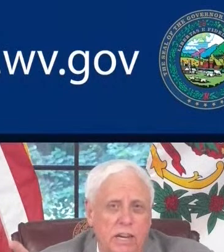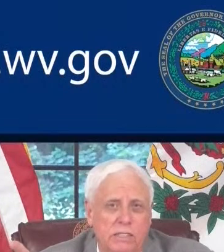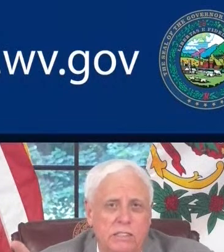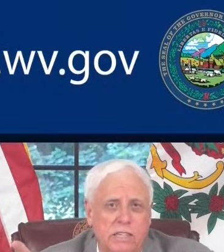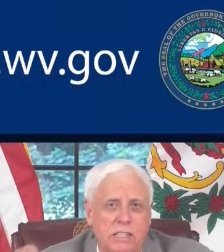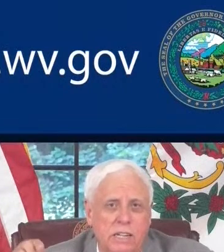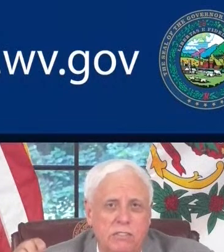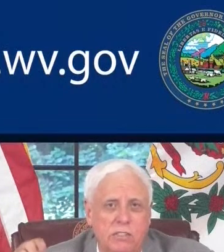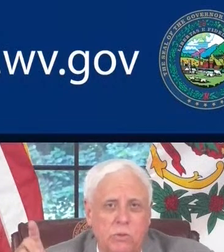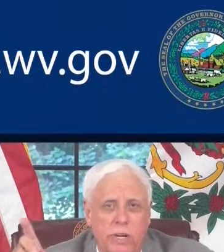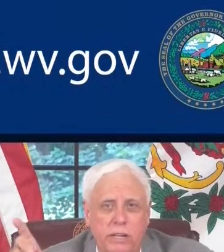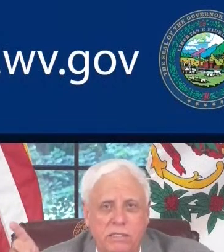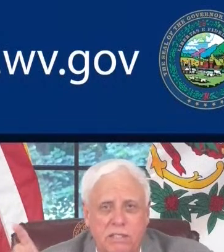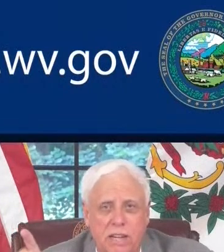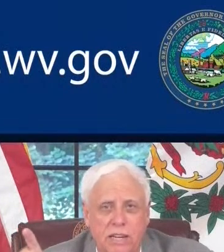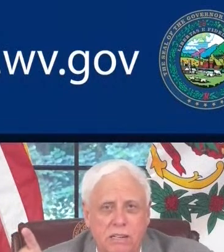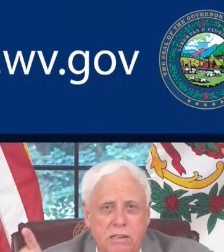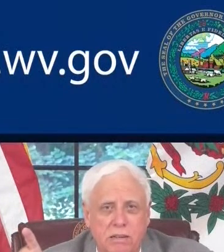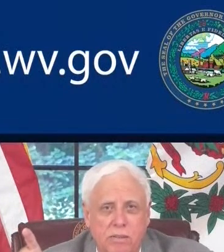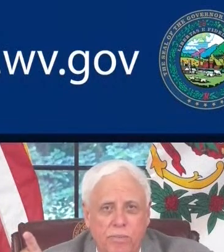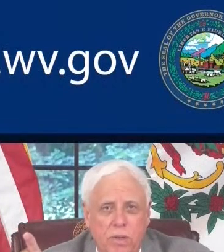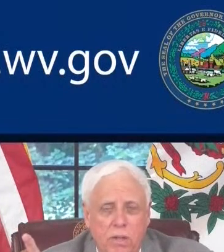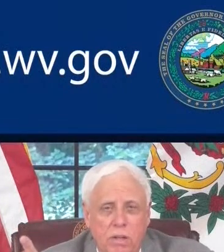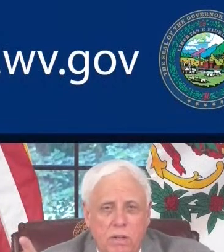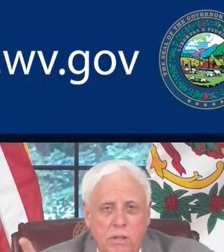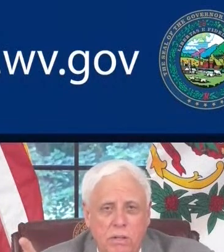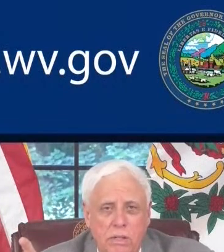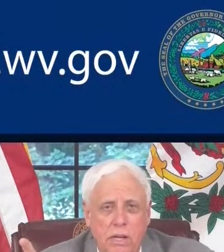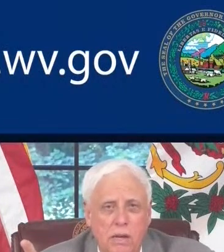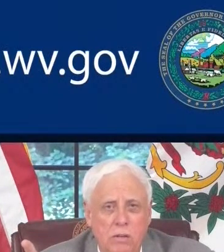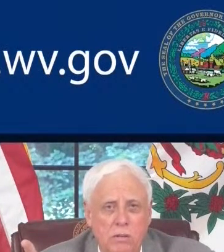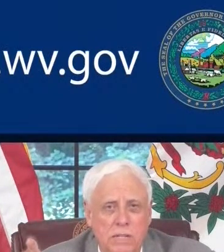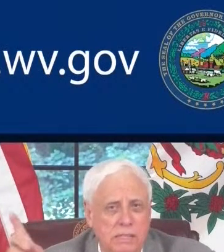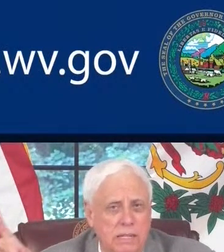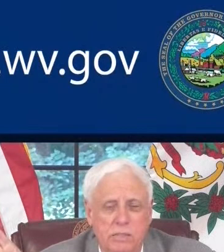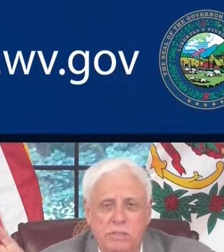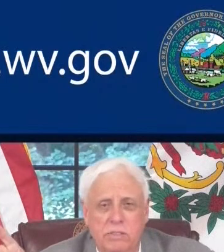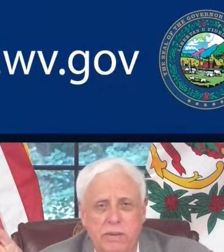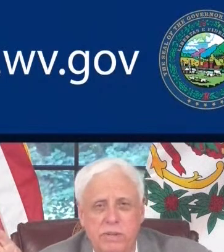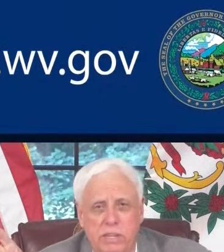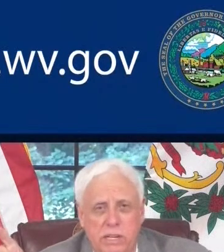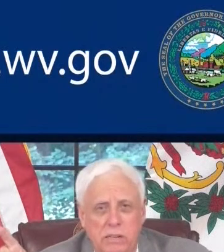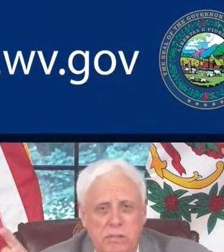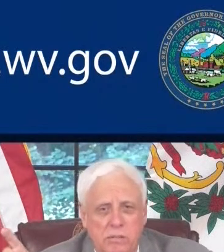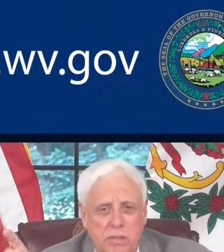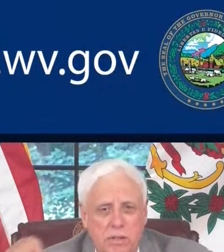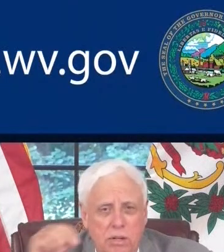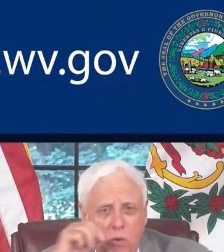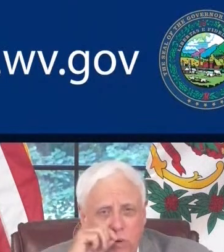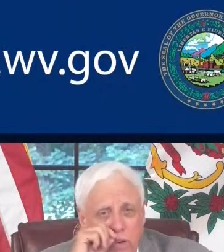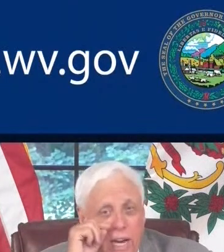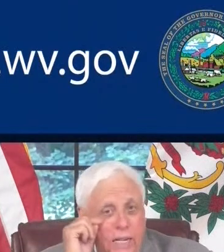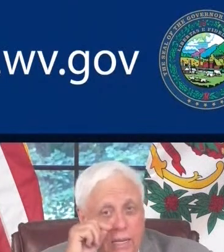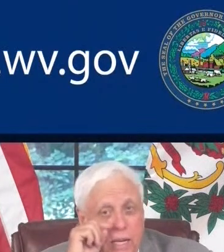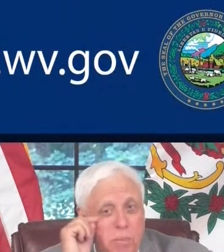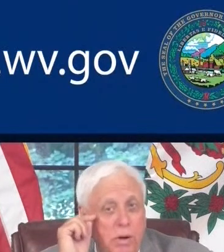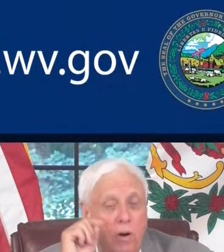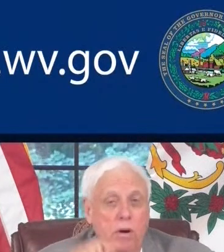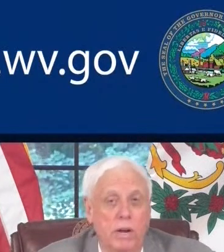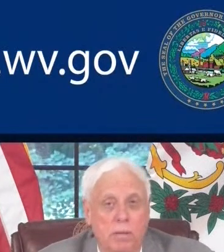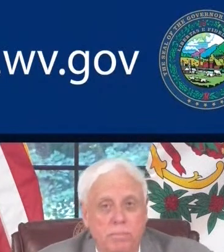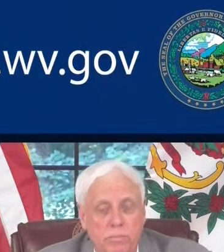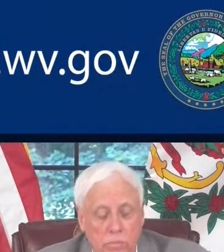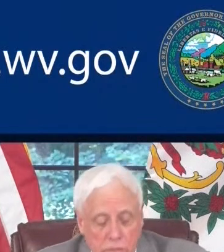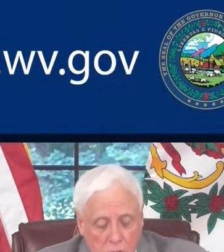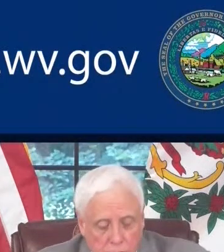counties touch? They touch the surrounding state. You know, that tells us everything. We've got to keep our